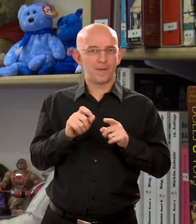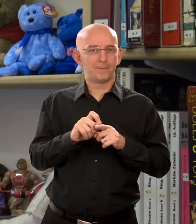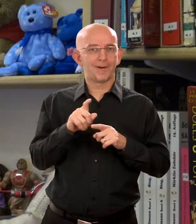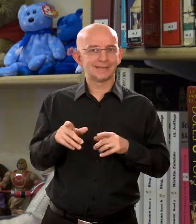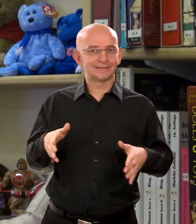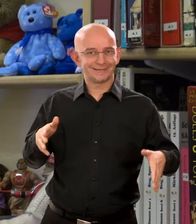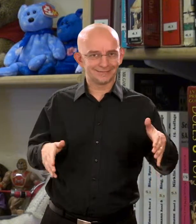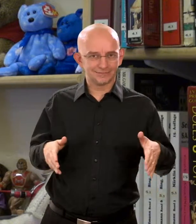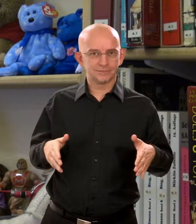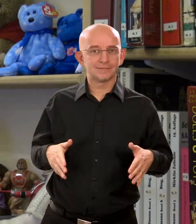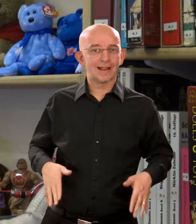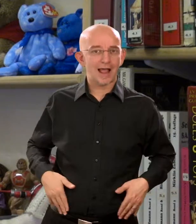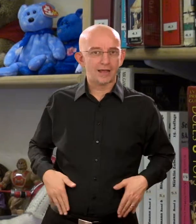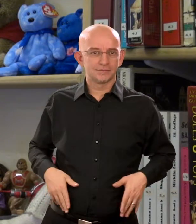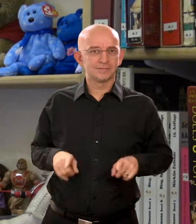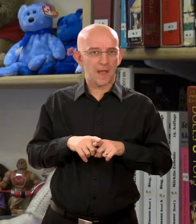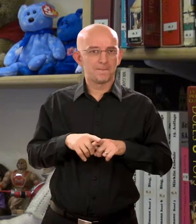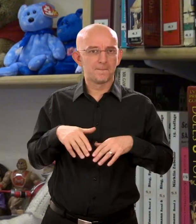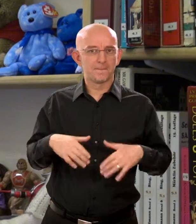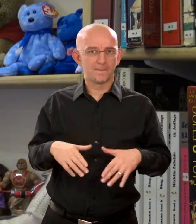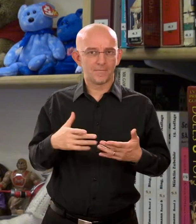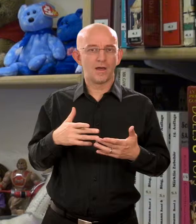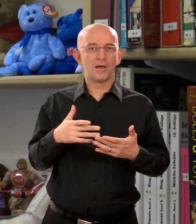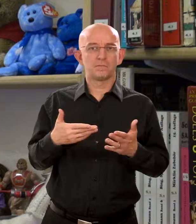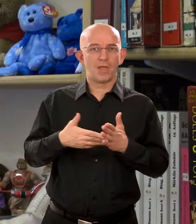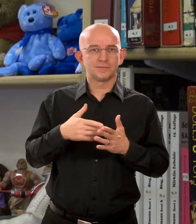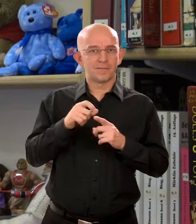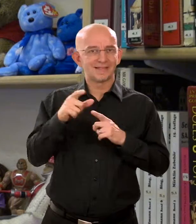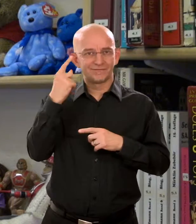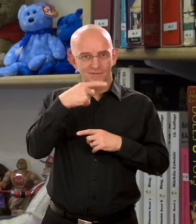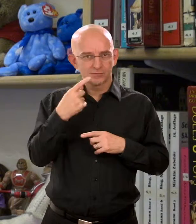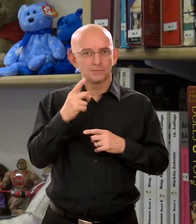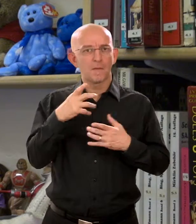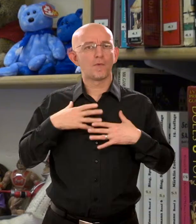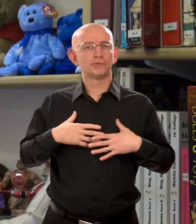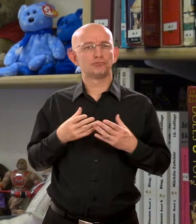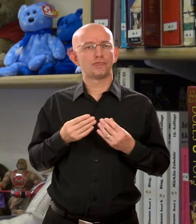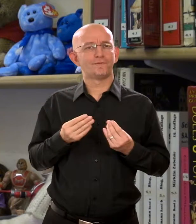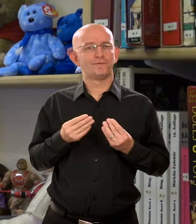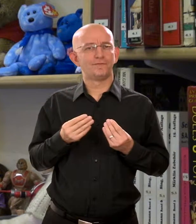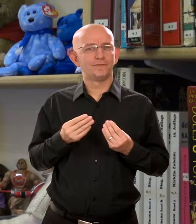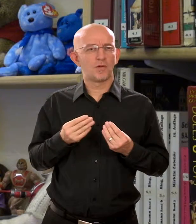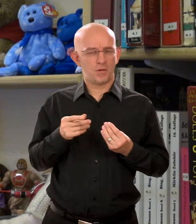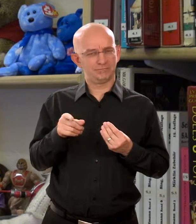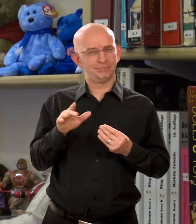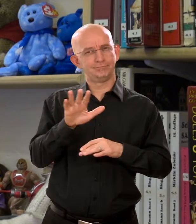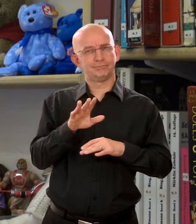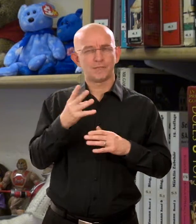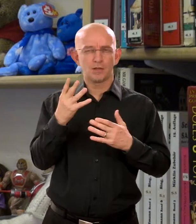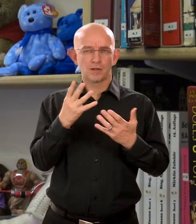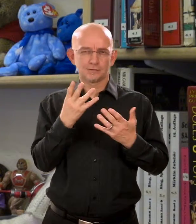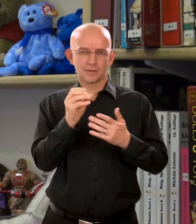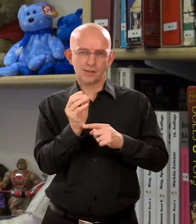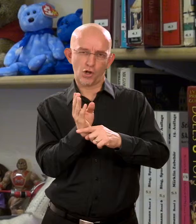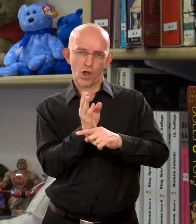and legs and a plastic head, but then a soft body. Yeah, I think she was one of those early 90s dolls.